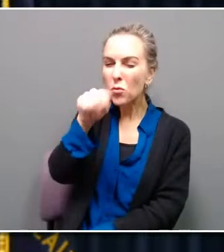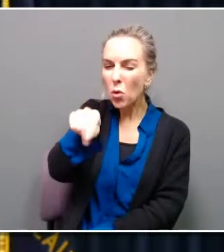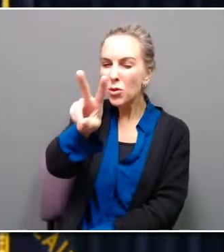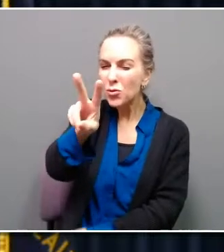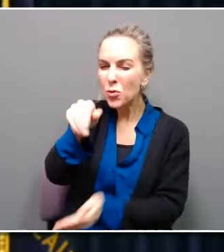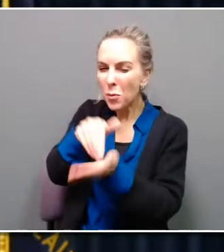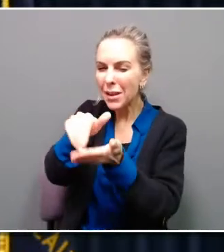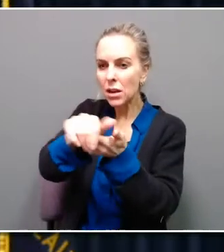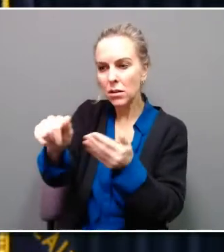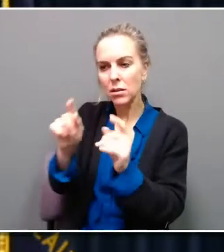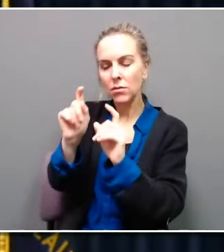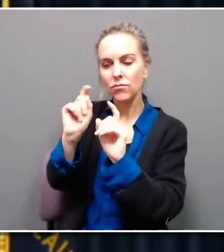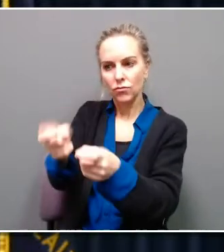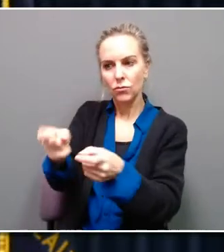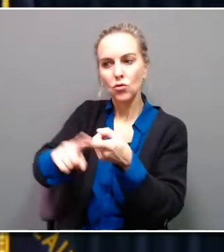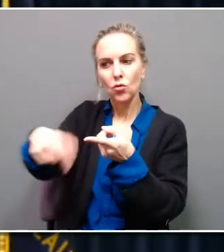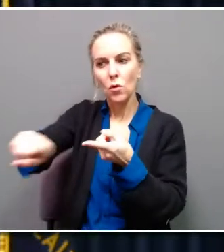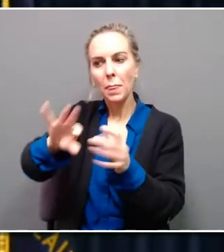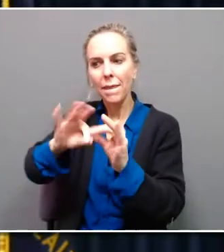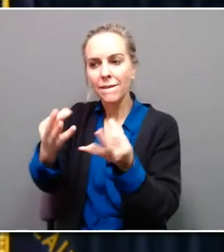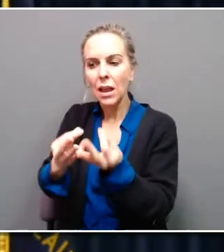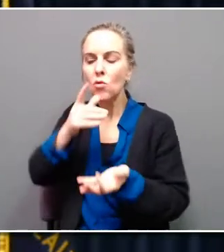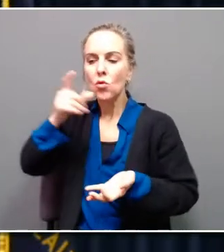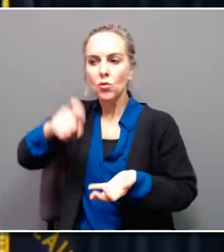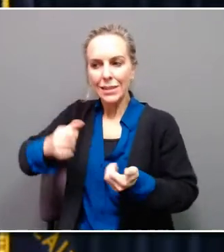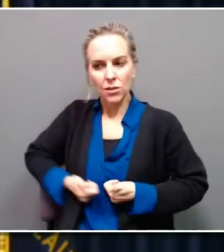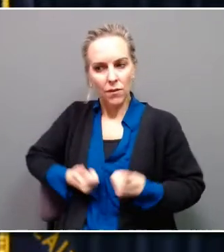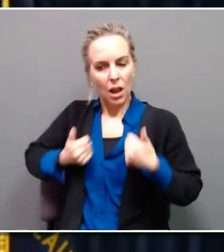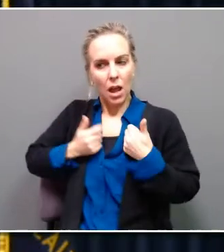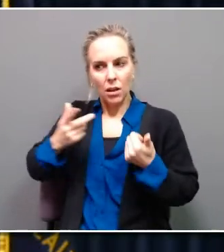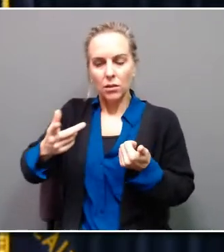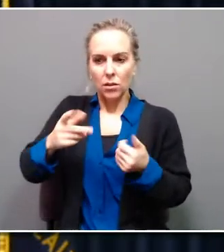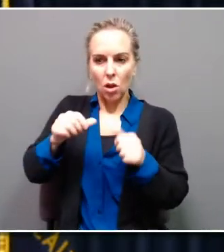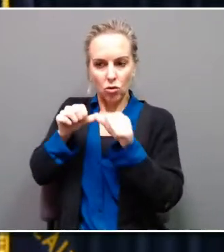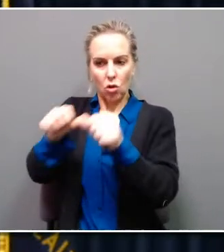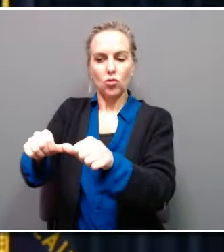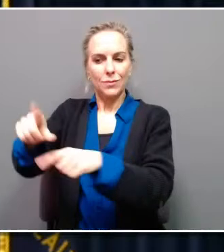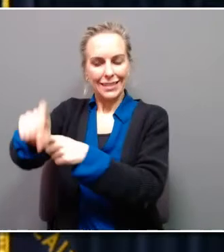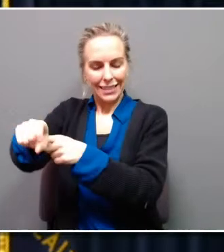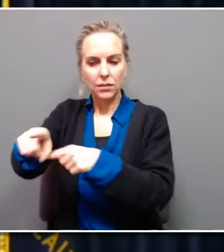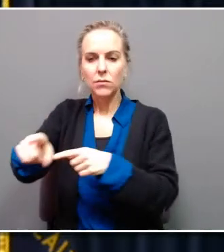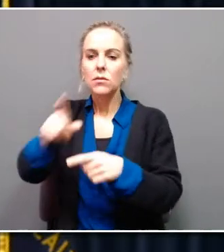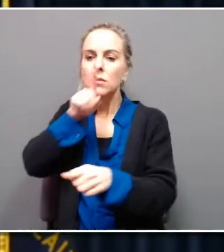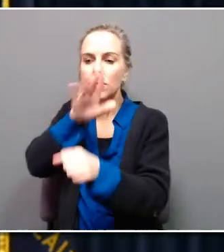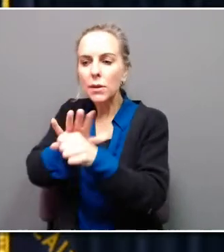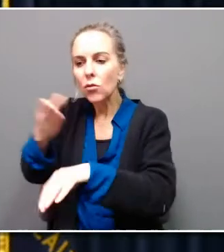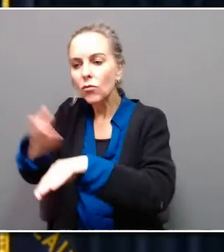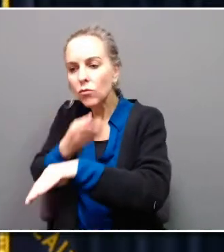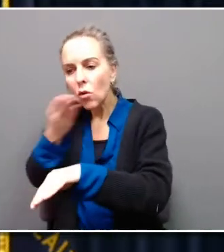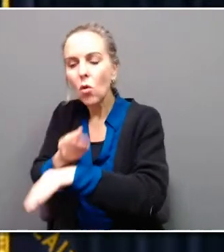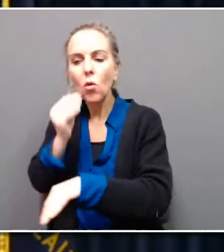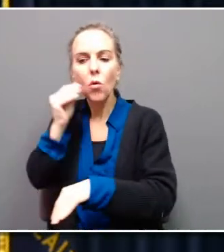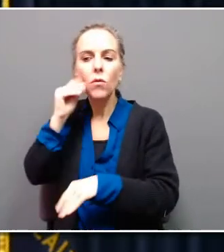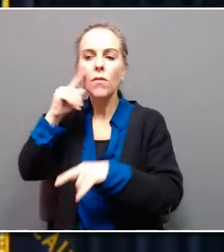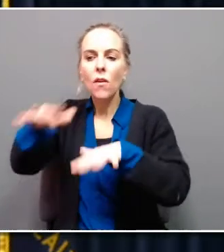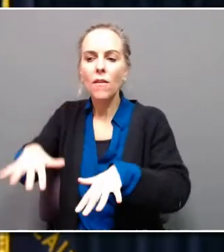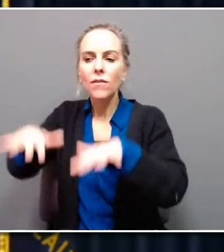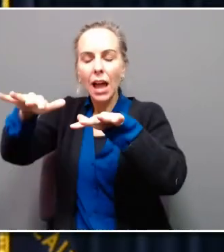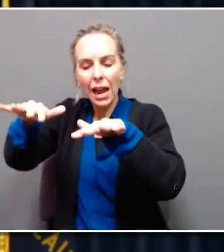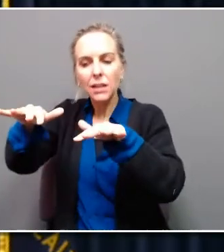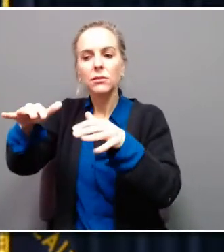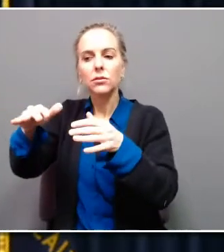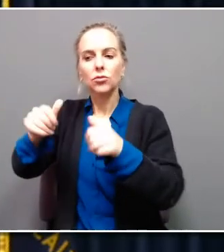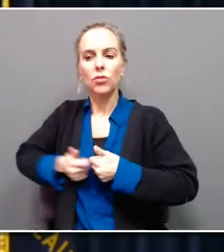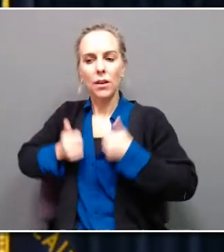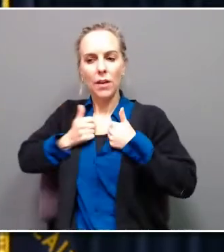survivors with immediate and long-term needs. Over $3.2 million of that is committed to building homes for flood survivors in these high ground